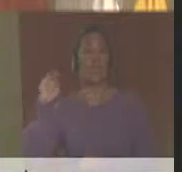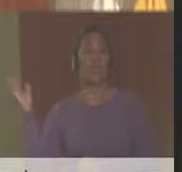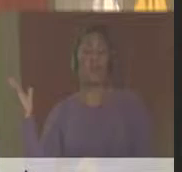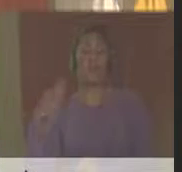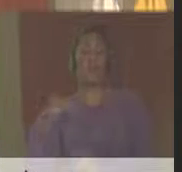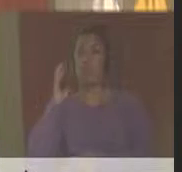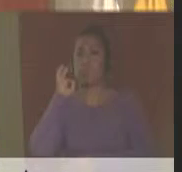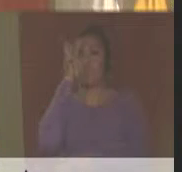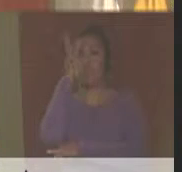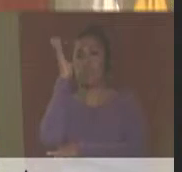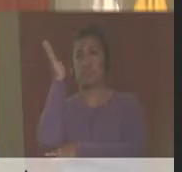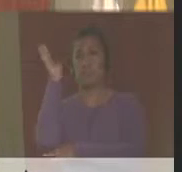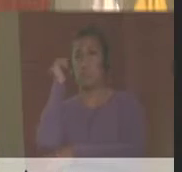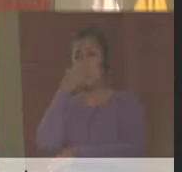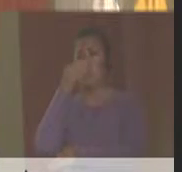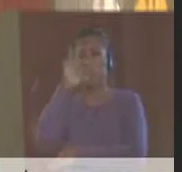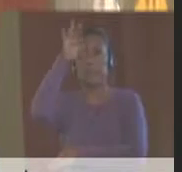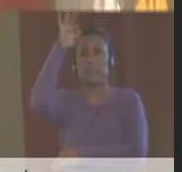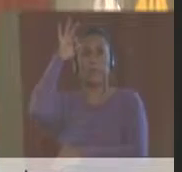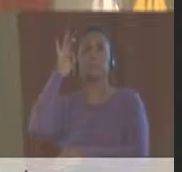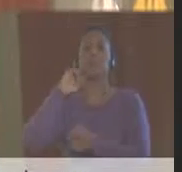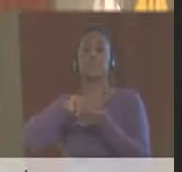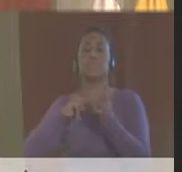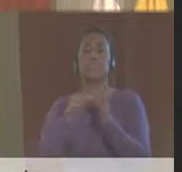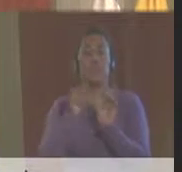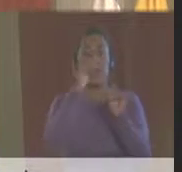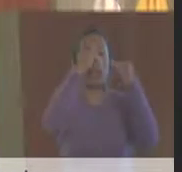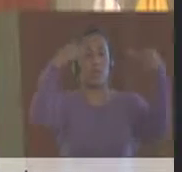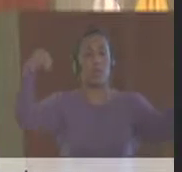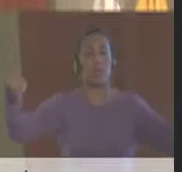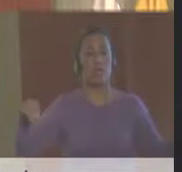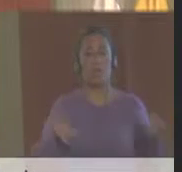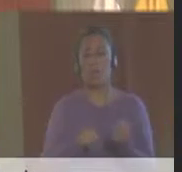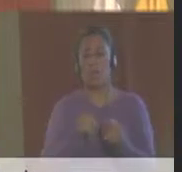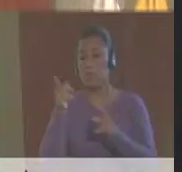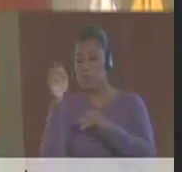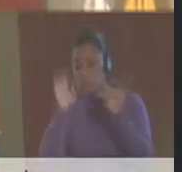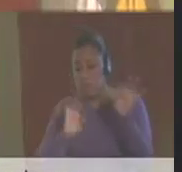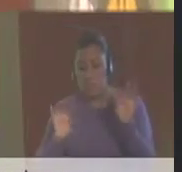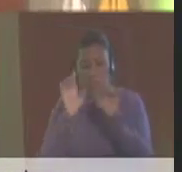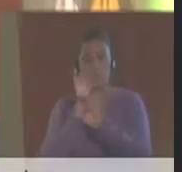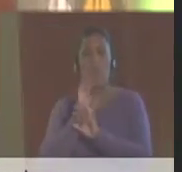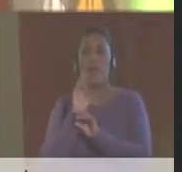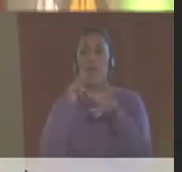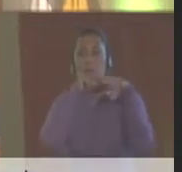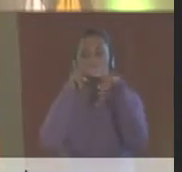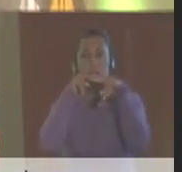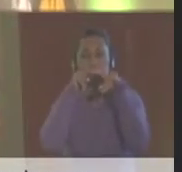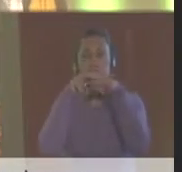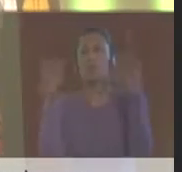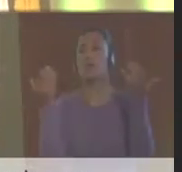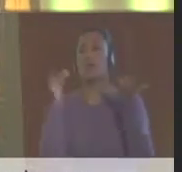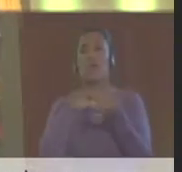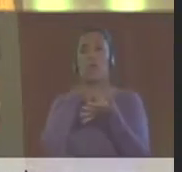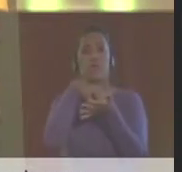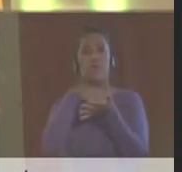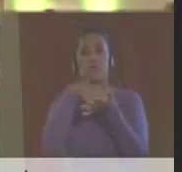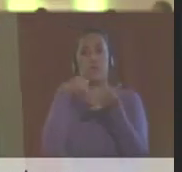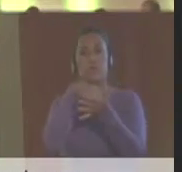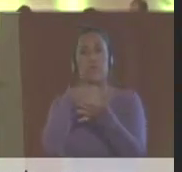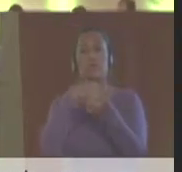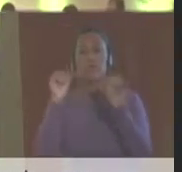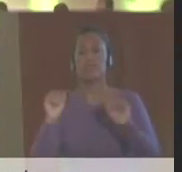important to point out his from his presentation the zoning work and all